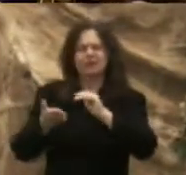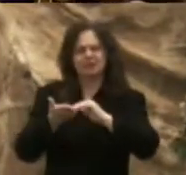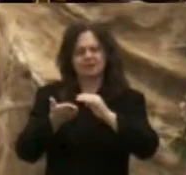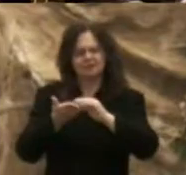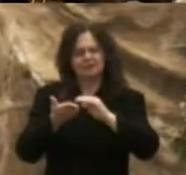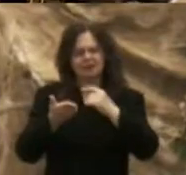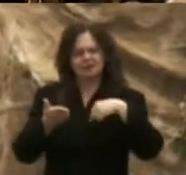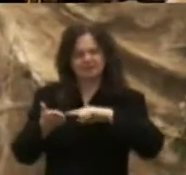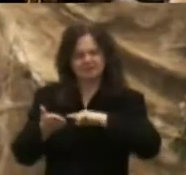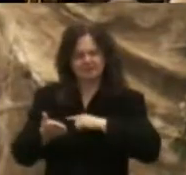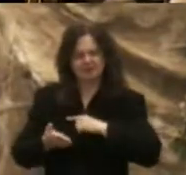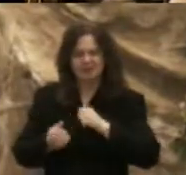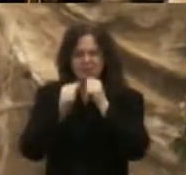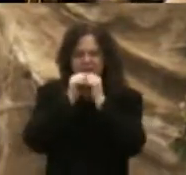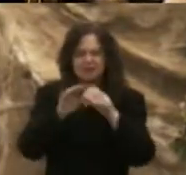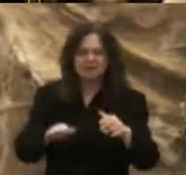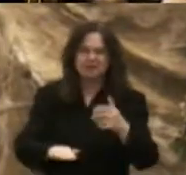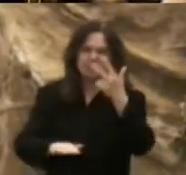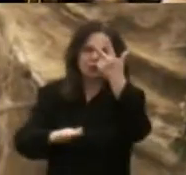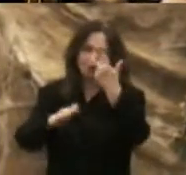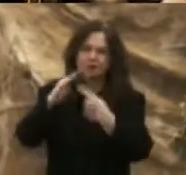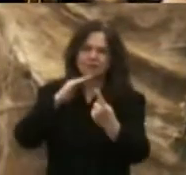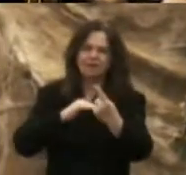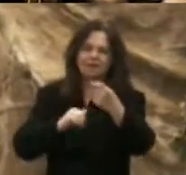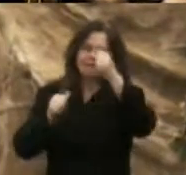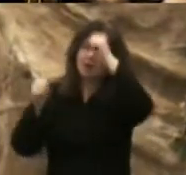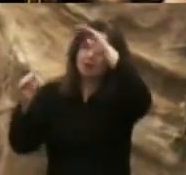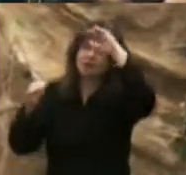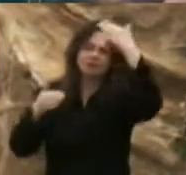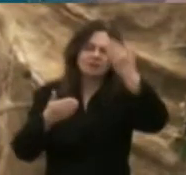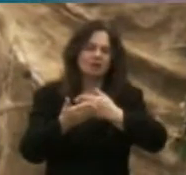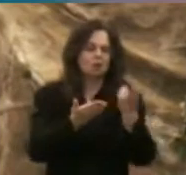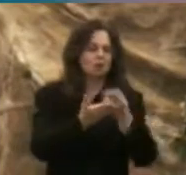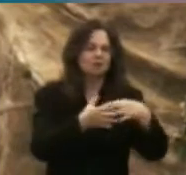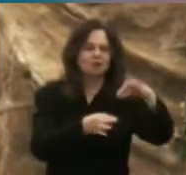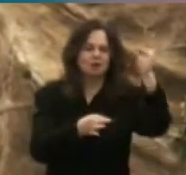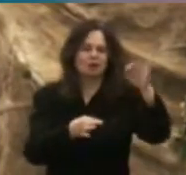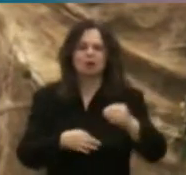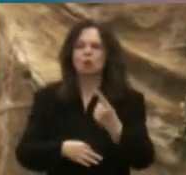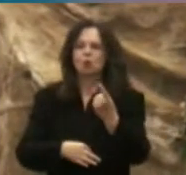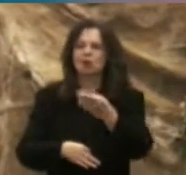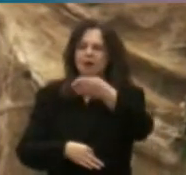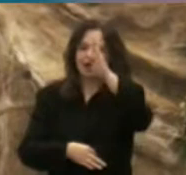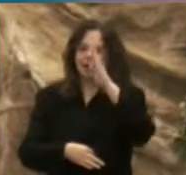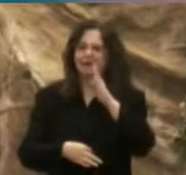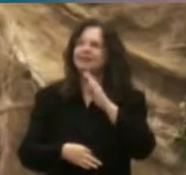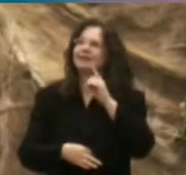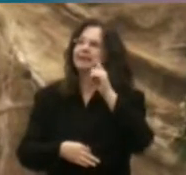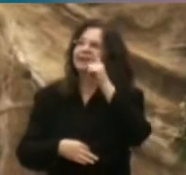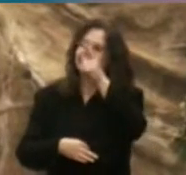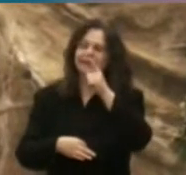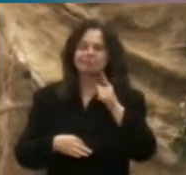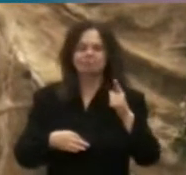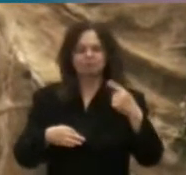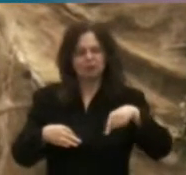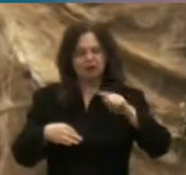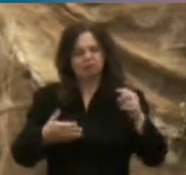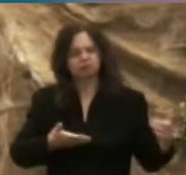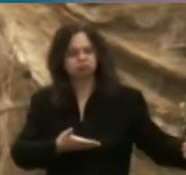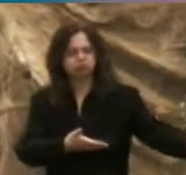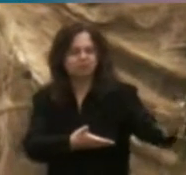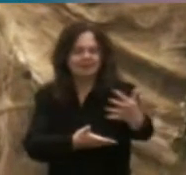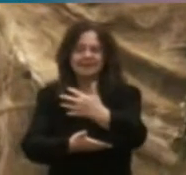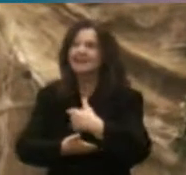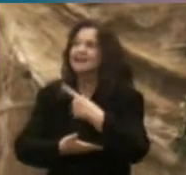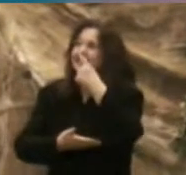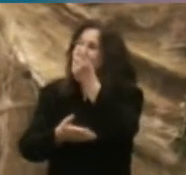lives. Blessed be the Holy Trinity, Father, Son, and Holy Spirit, one God, who gathers us in the wilderness to redeem